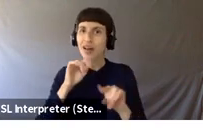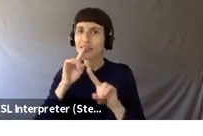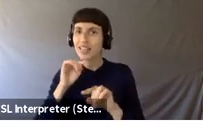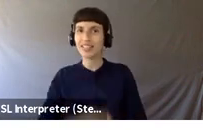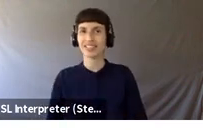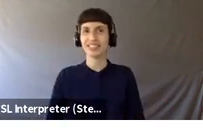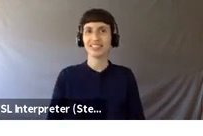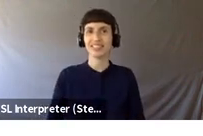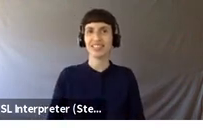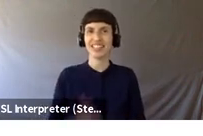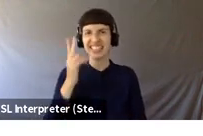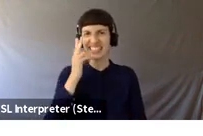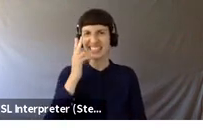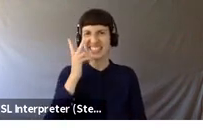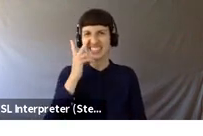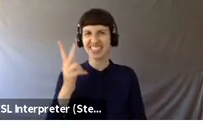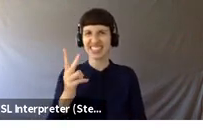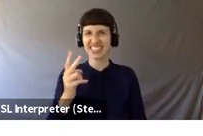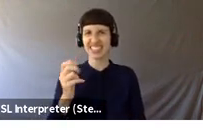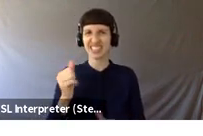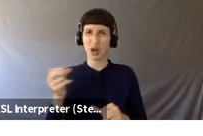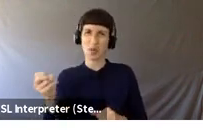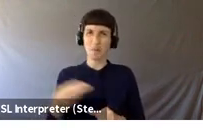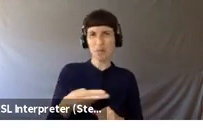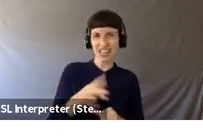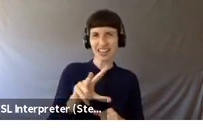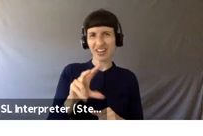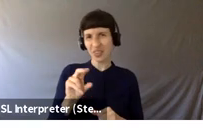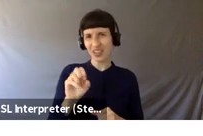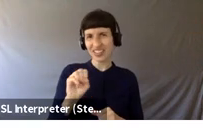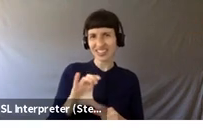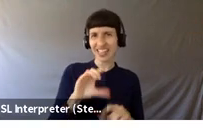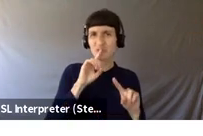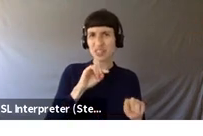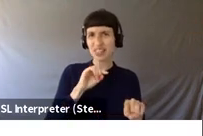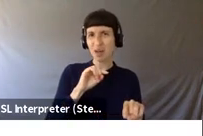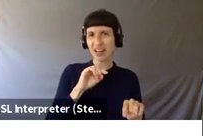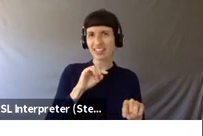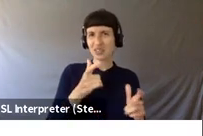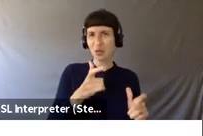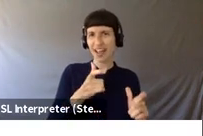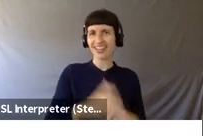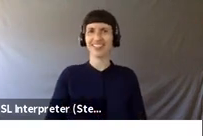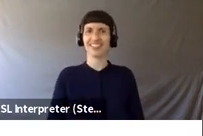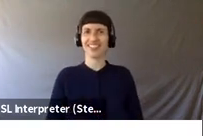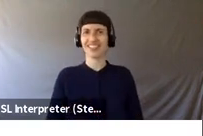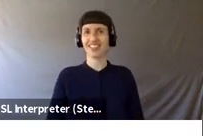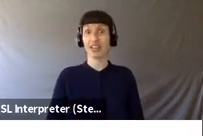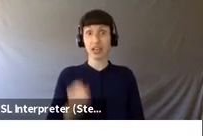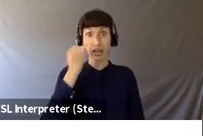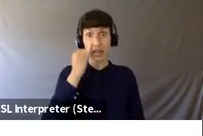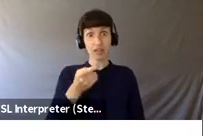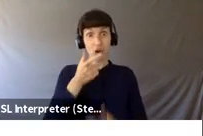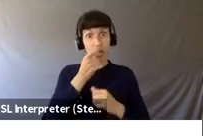So we're going to see if we can beat our 30-second response rate. I would suggest that if you're interested in Zoom polls,